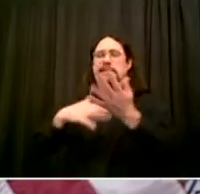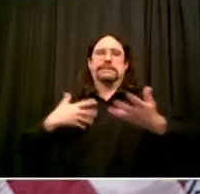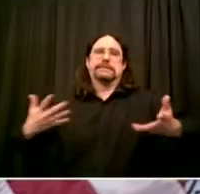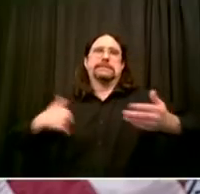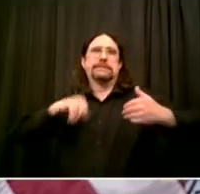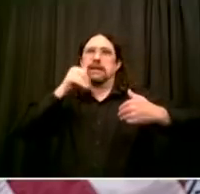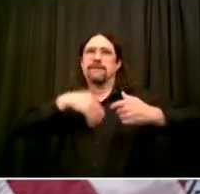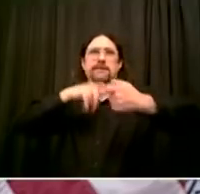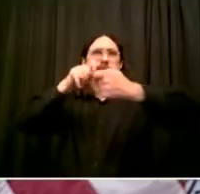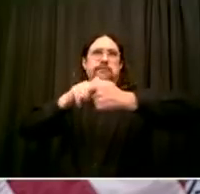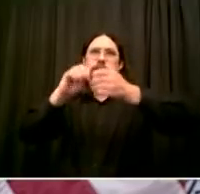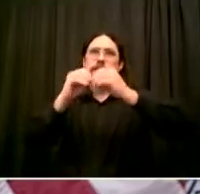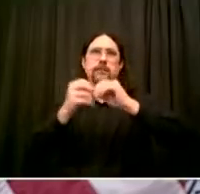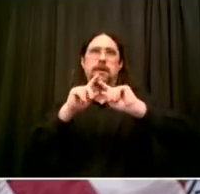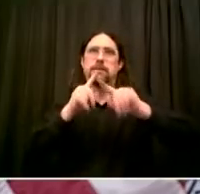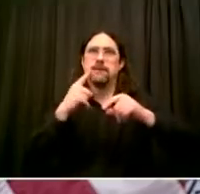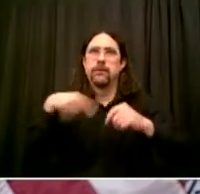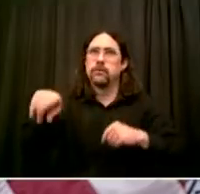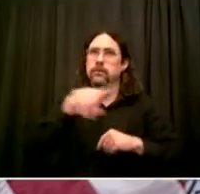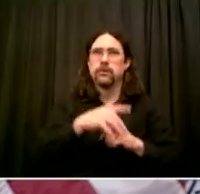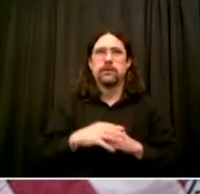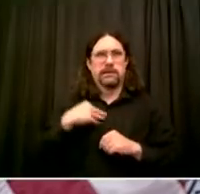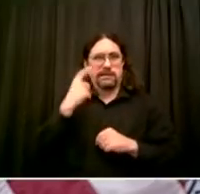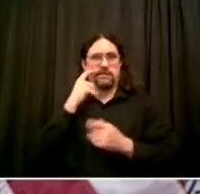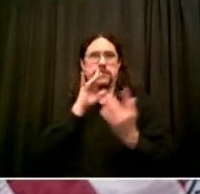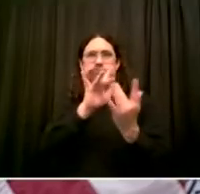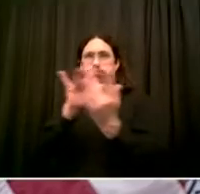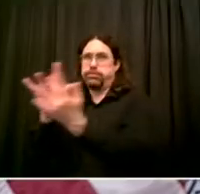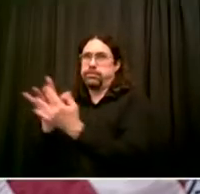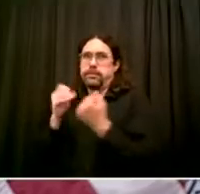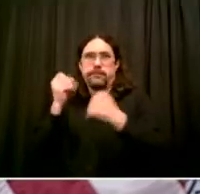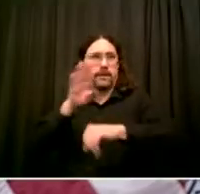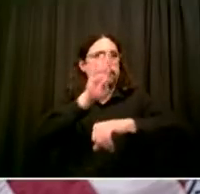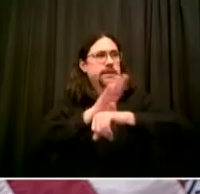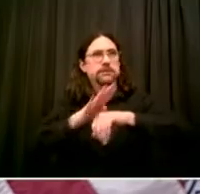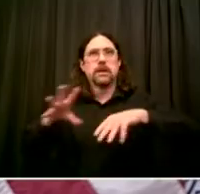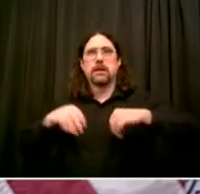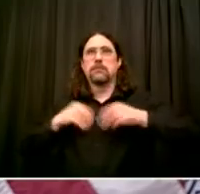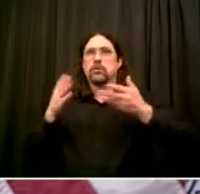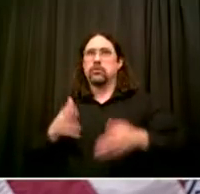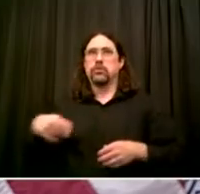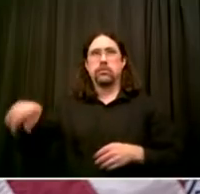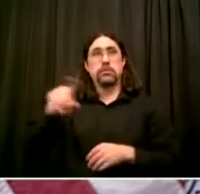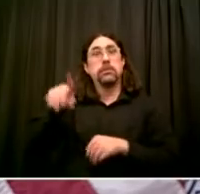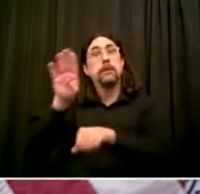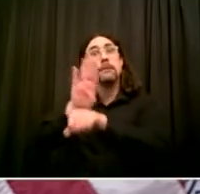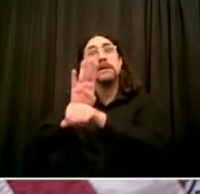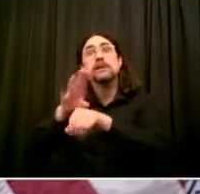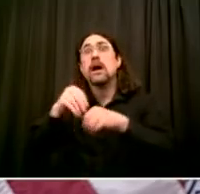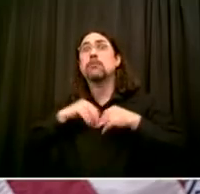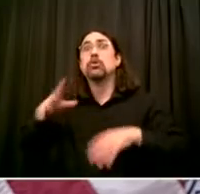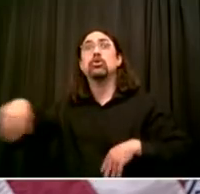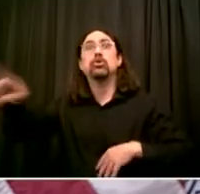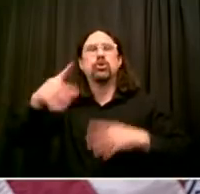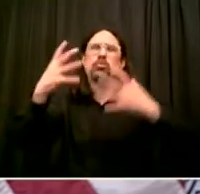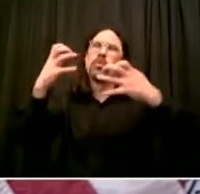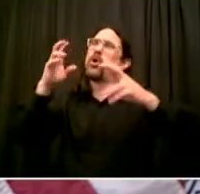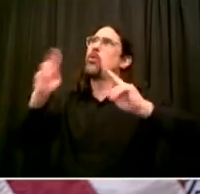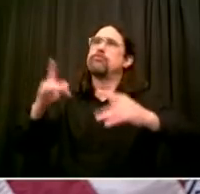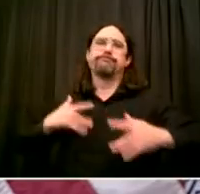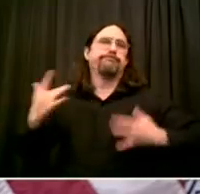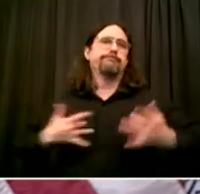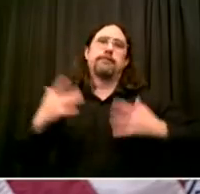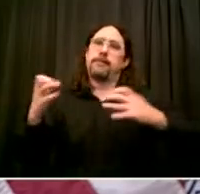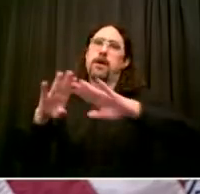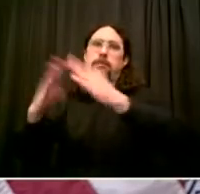I think there's a huge amount of pent-up demand that has kind of come out. Last night, it was very interesting, Mark, talking to folks in the retail sector. These are larger businesses, but they said what